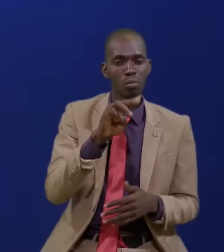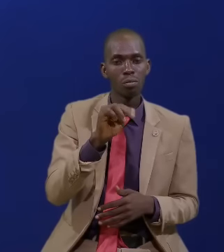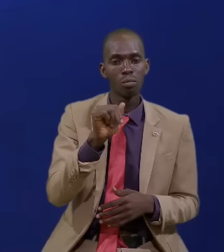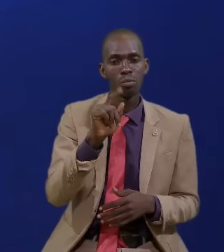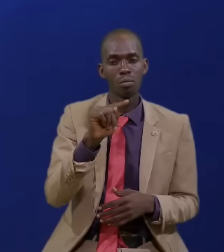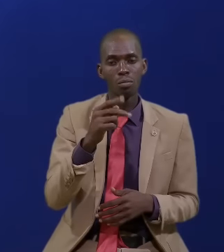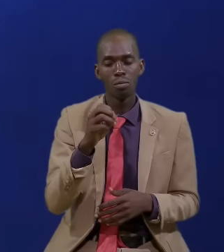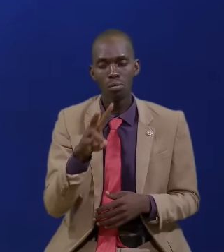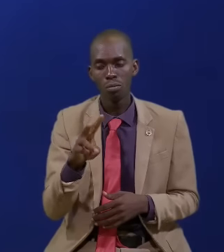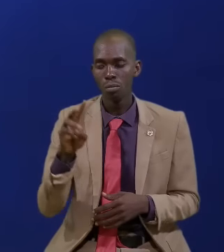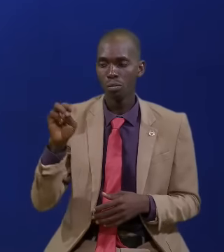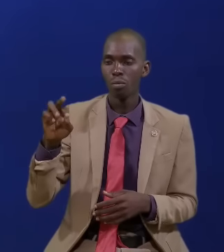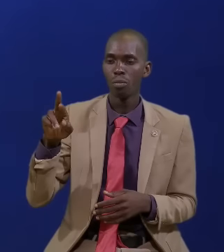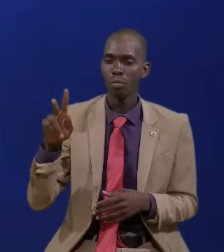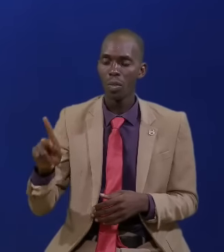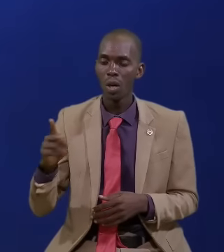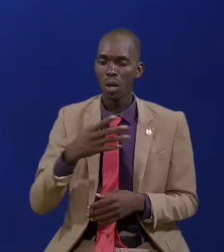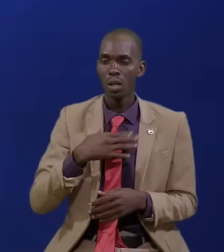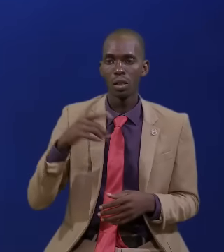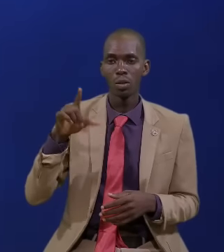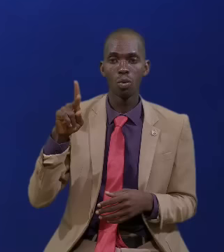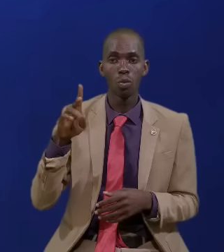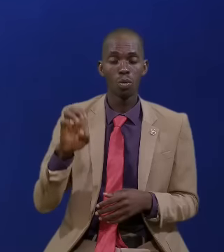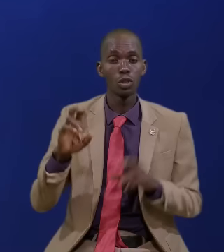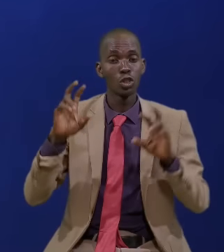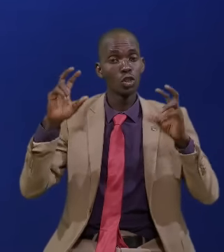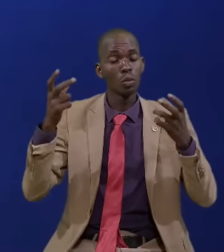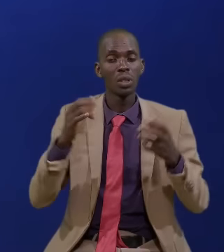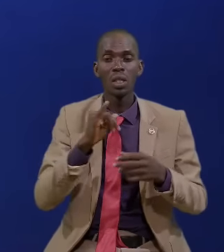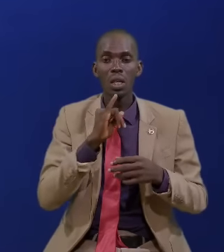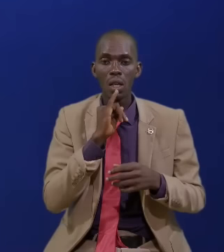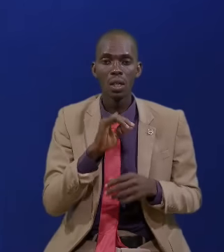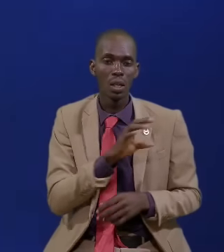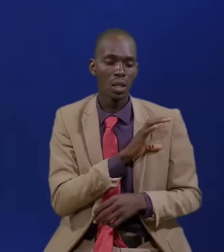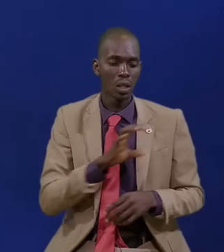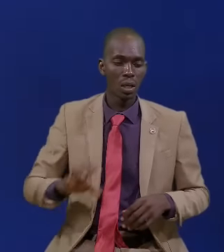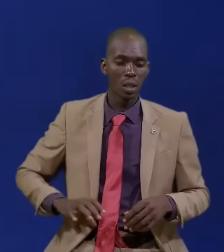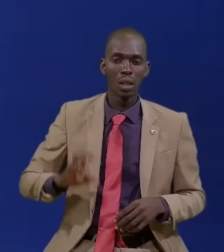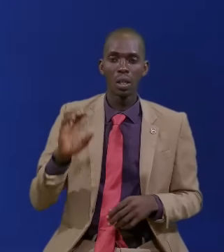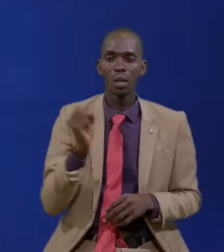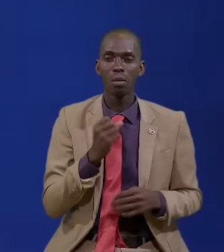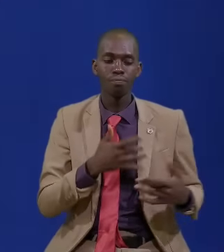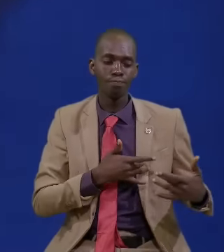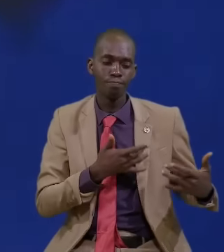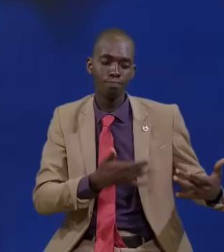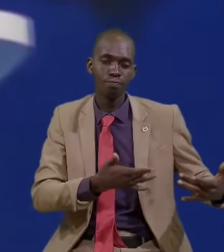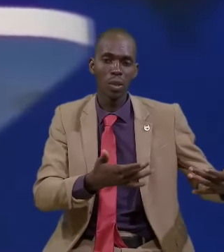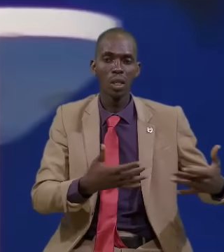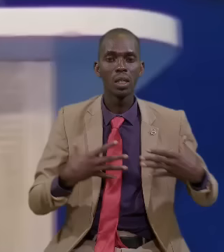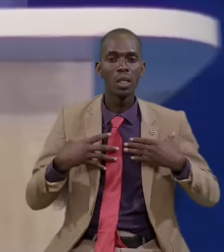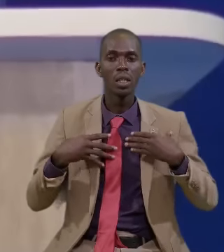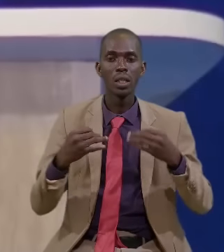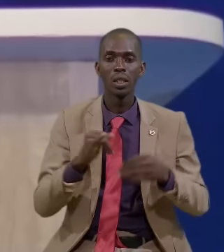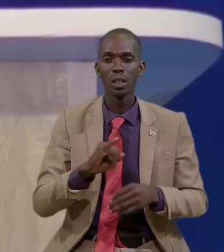we're looking at Christ's compassionate healing and provision of food.